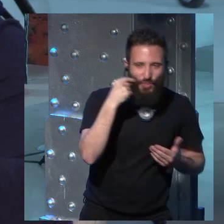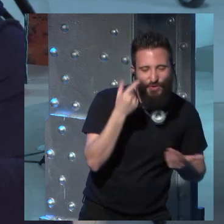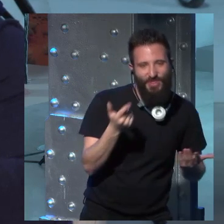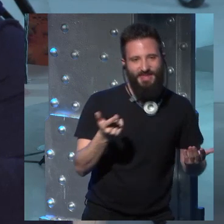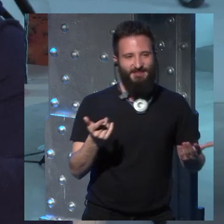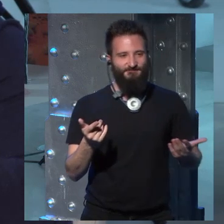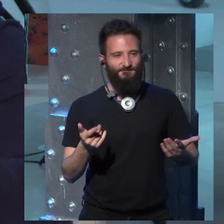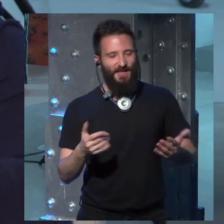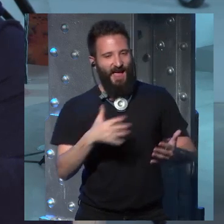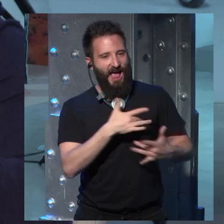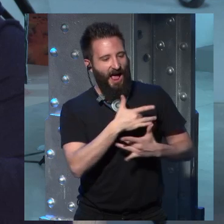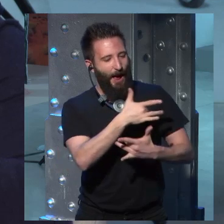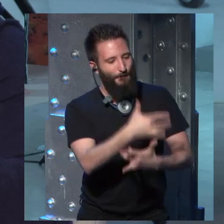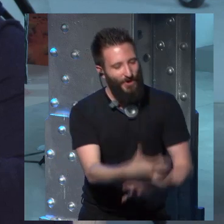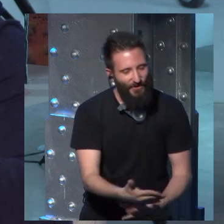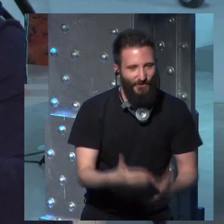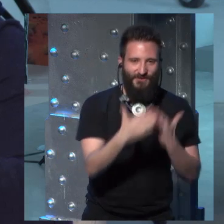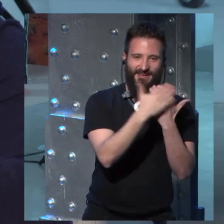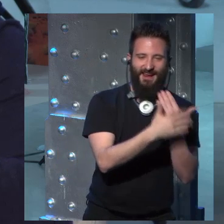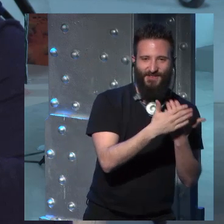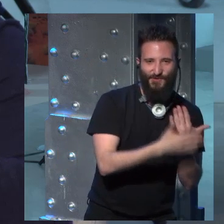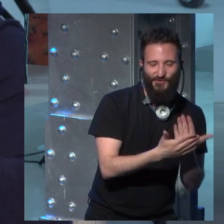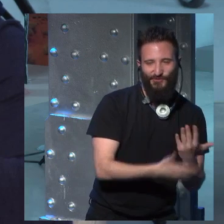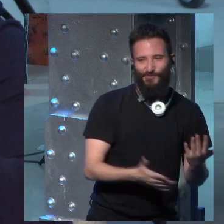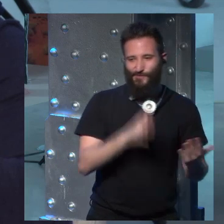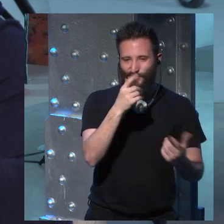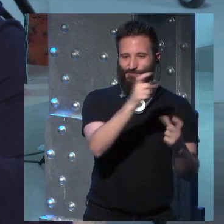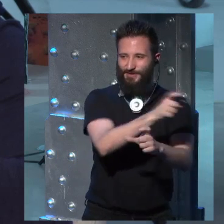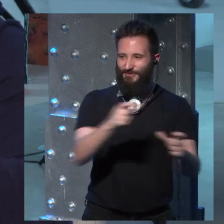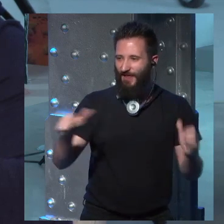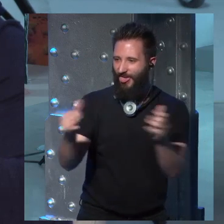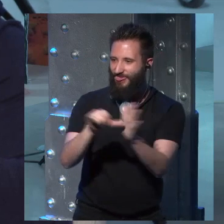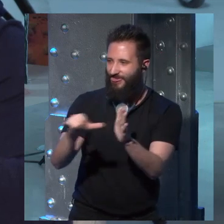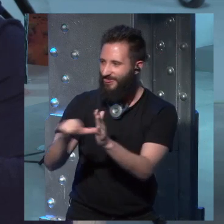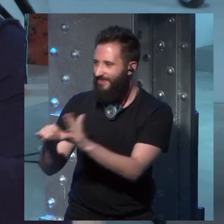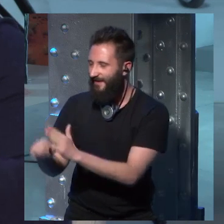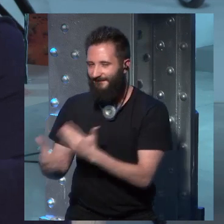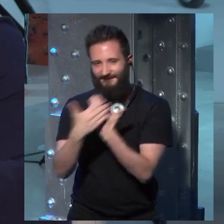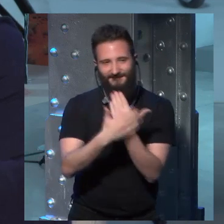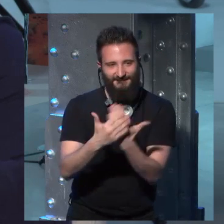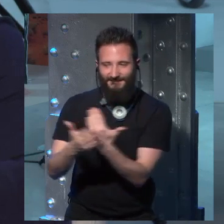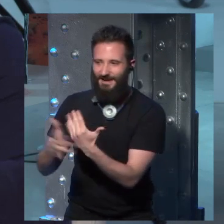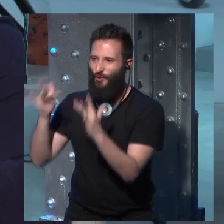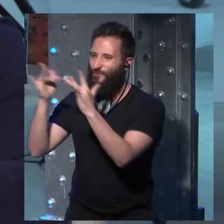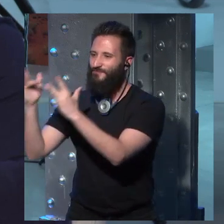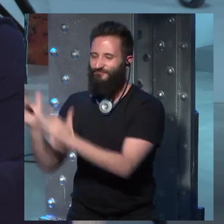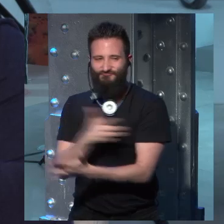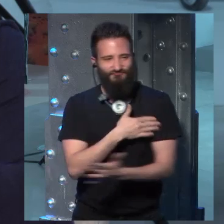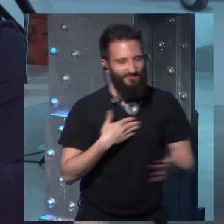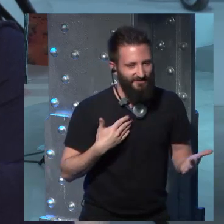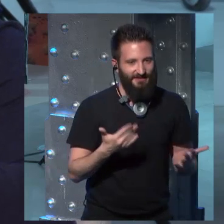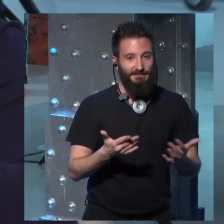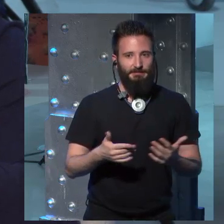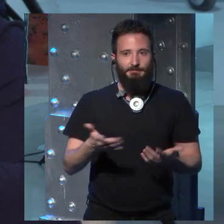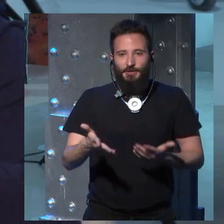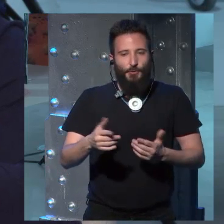love, really, for people around him, and a desire to connect. But as he gets pushed